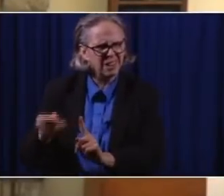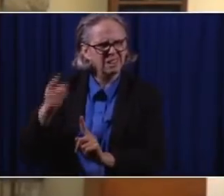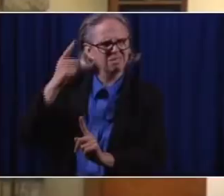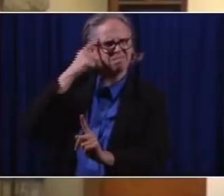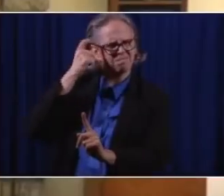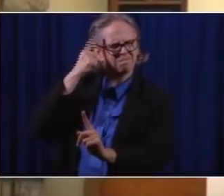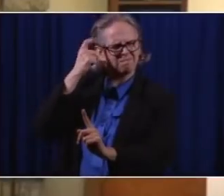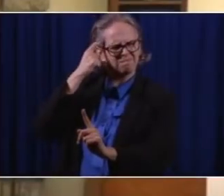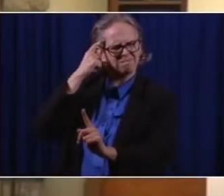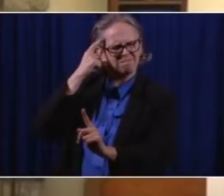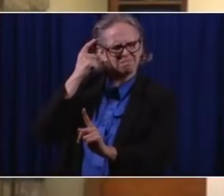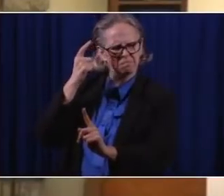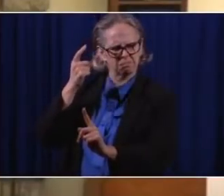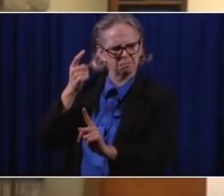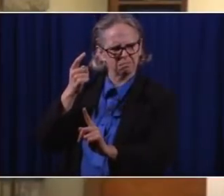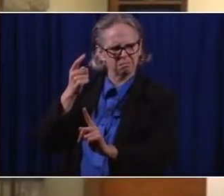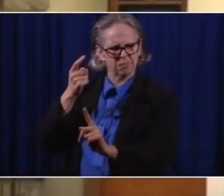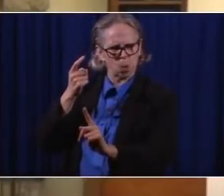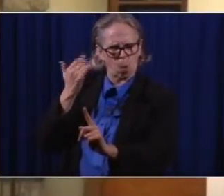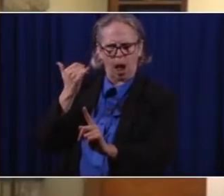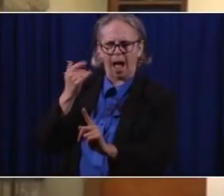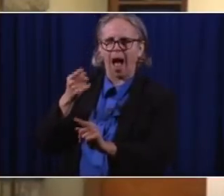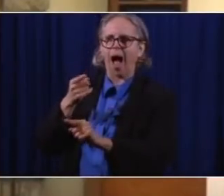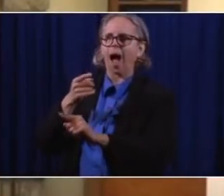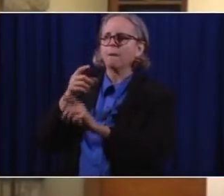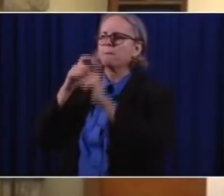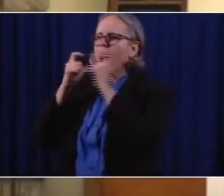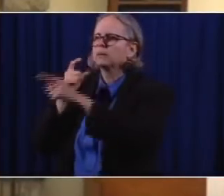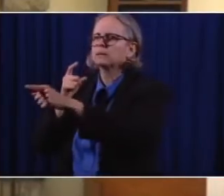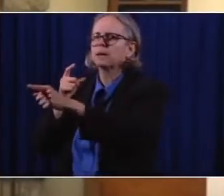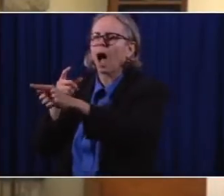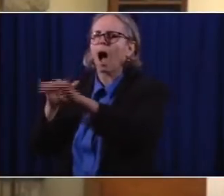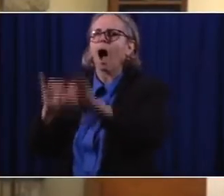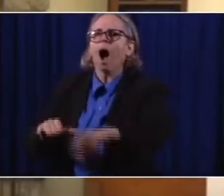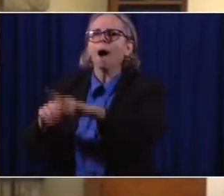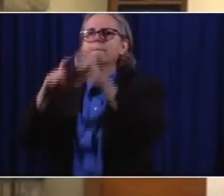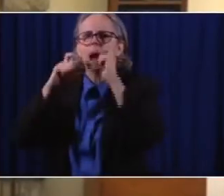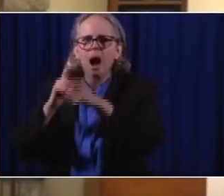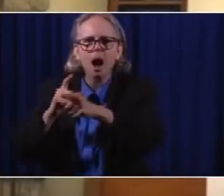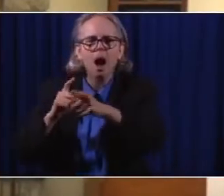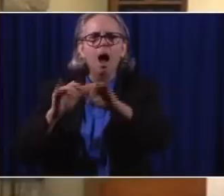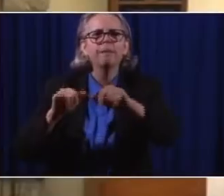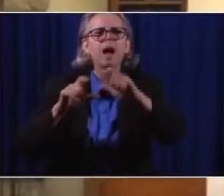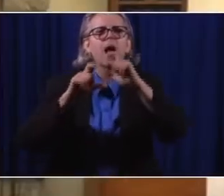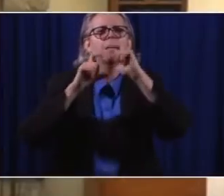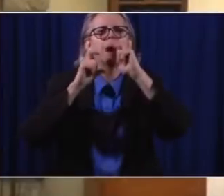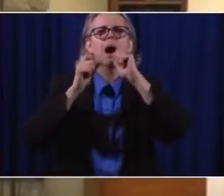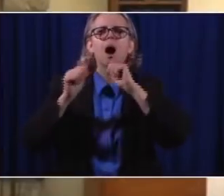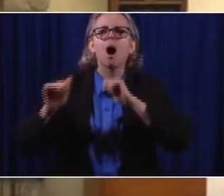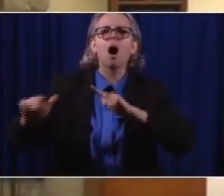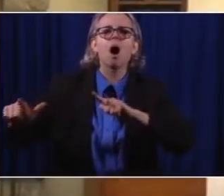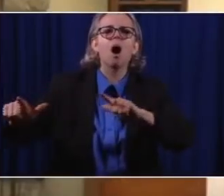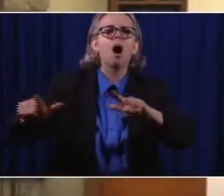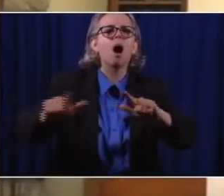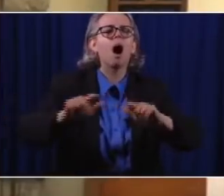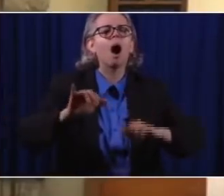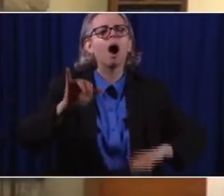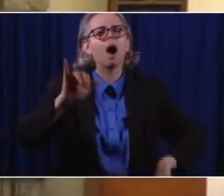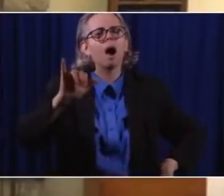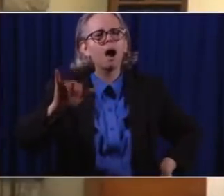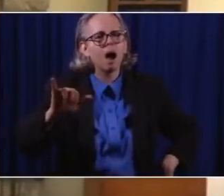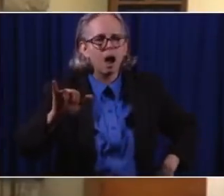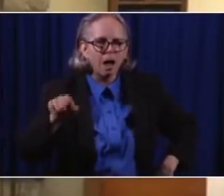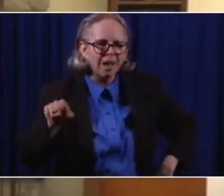mask. So these are just things that we know from our own experience in Ohio. And I've said this a lot of